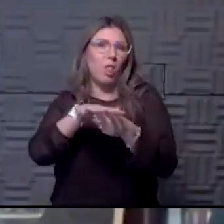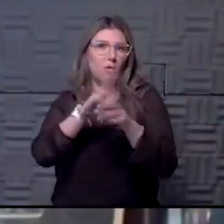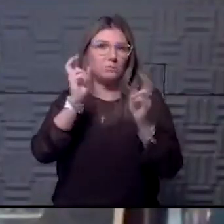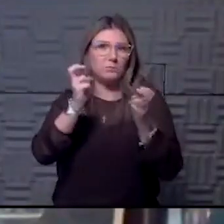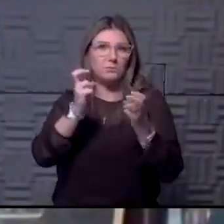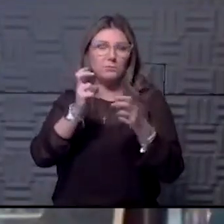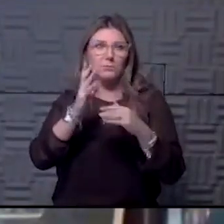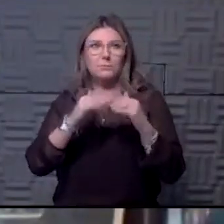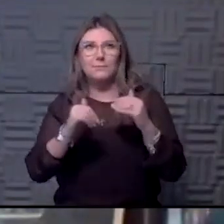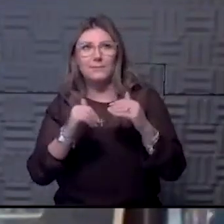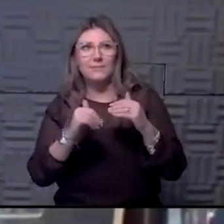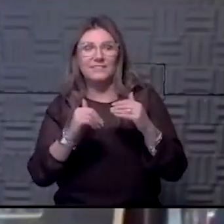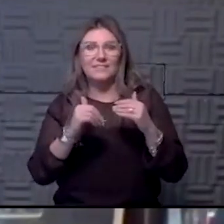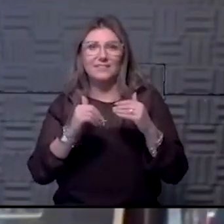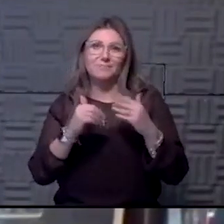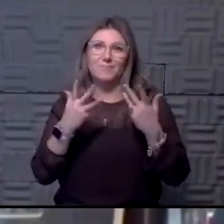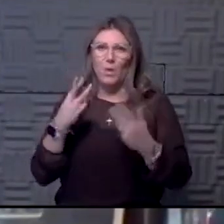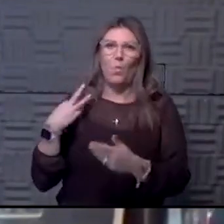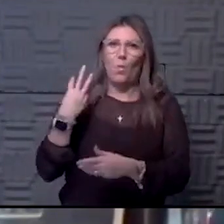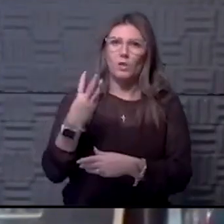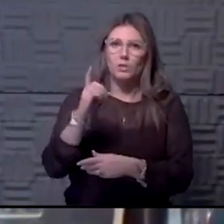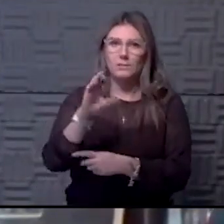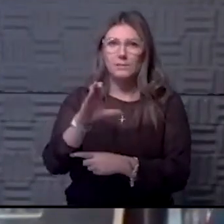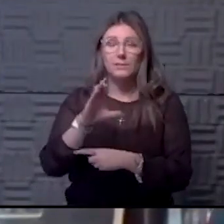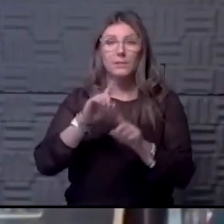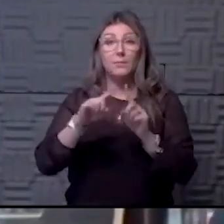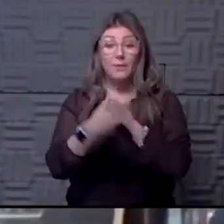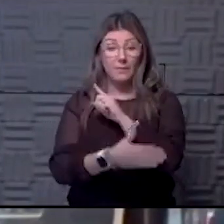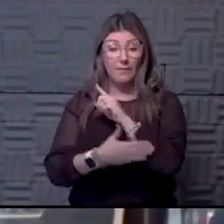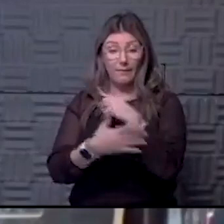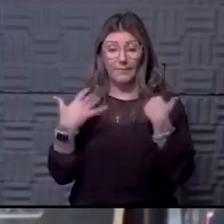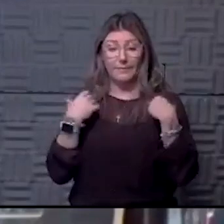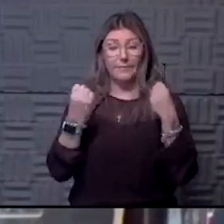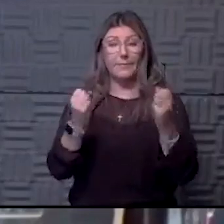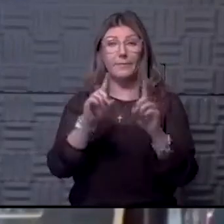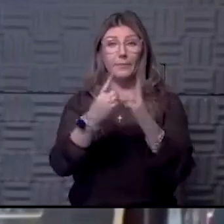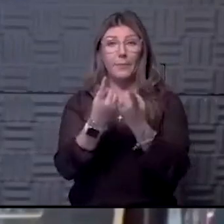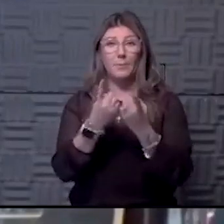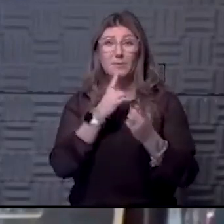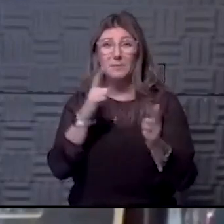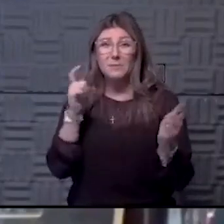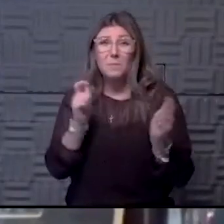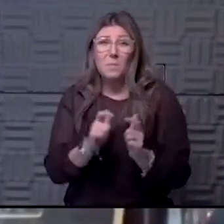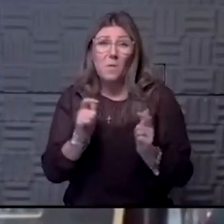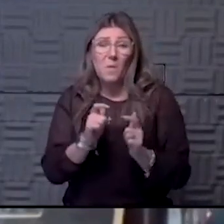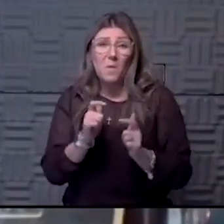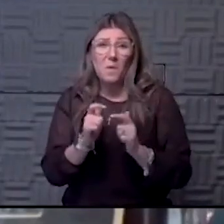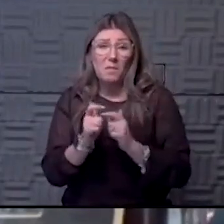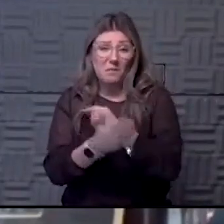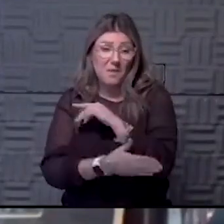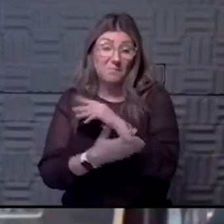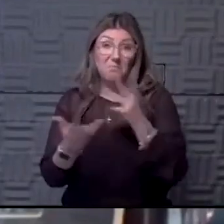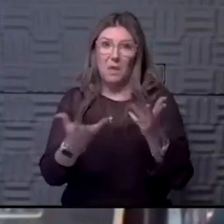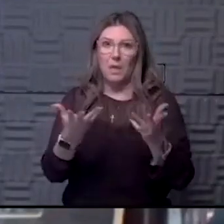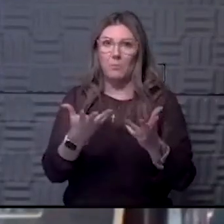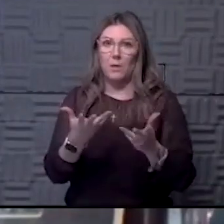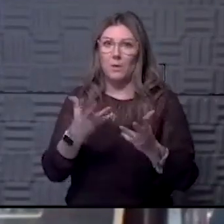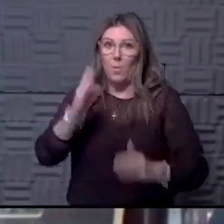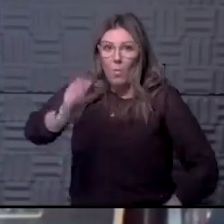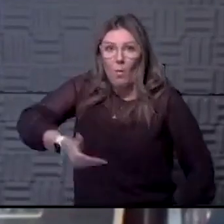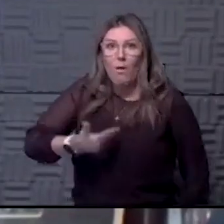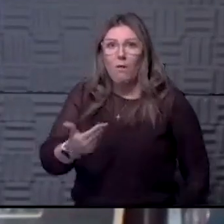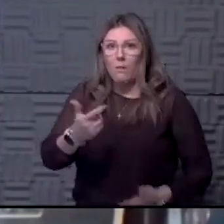would solve in Washington, D.C., but the county health departments in smaller counties may be pleased to have the help from